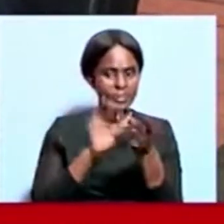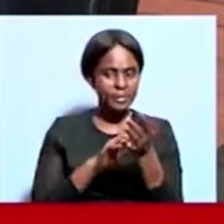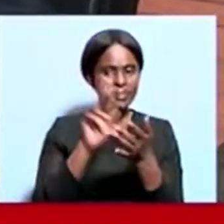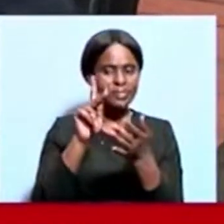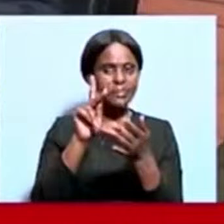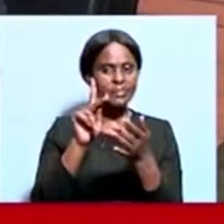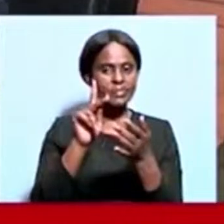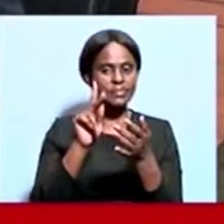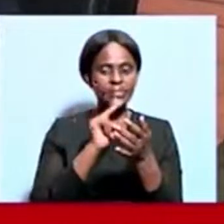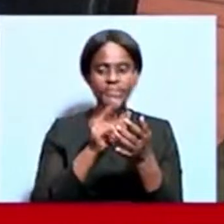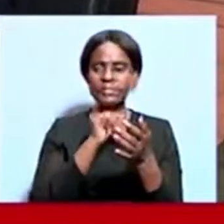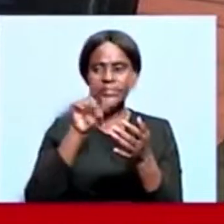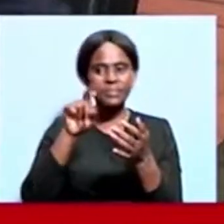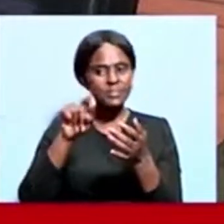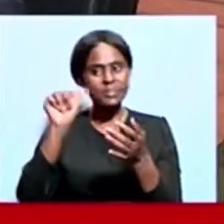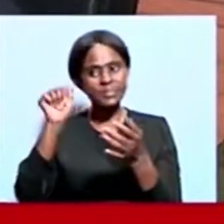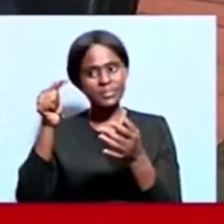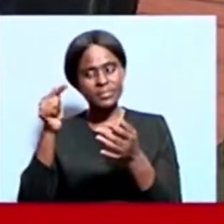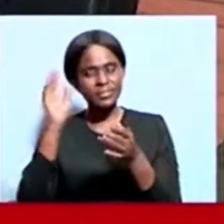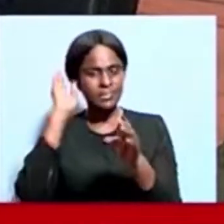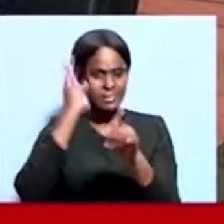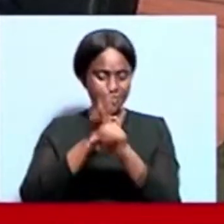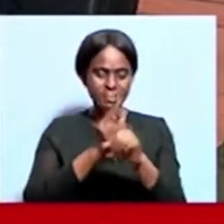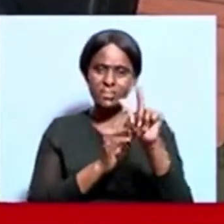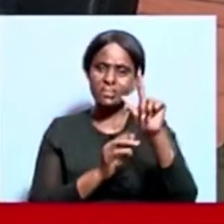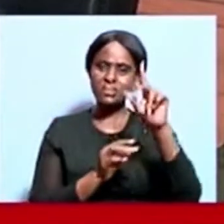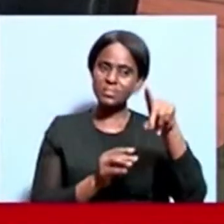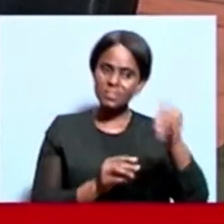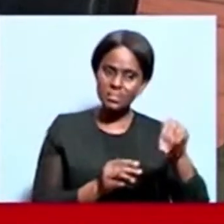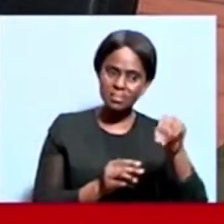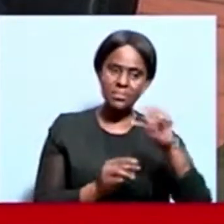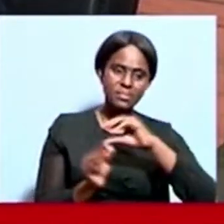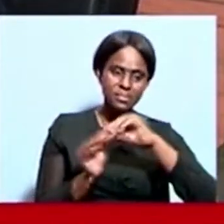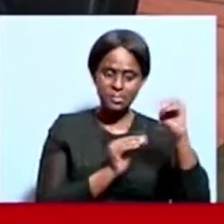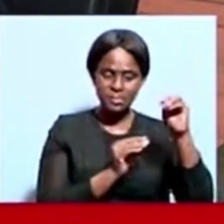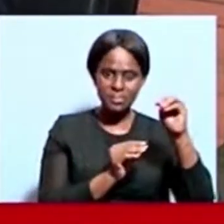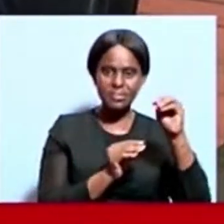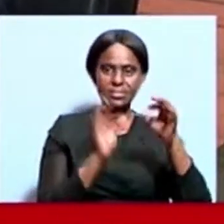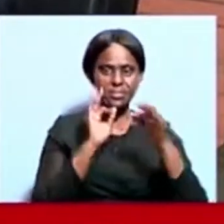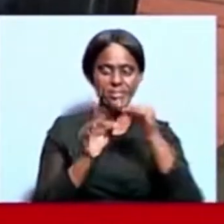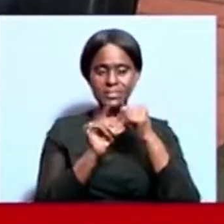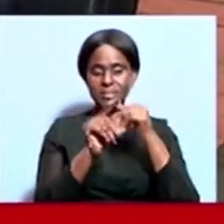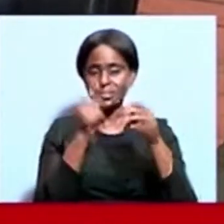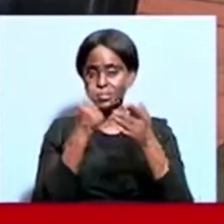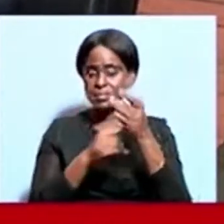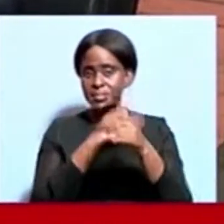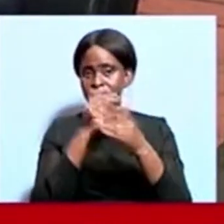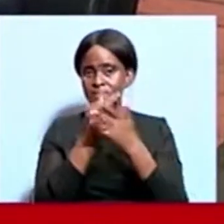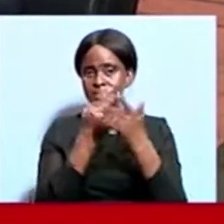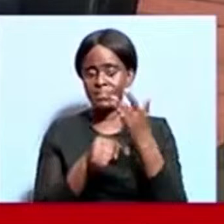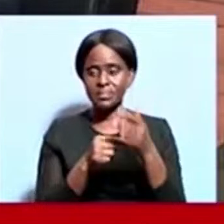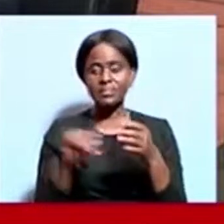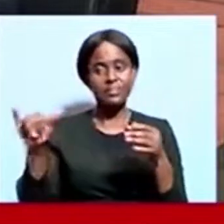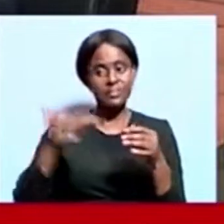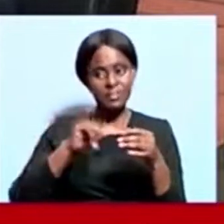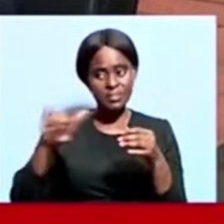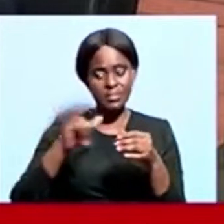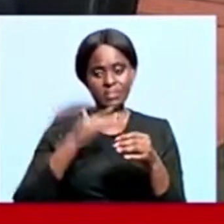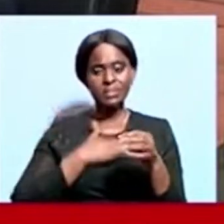kwacha. We don't need Attorney General. Straight, LPO, and we move. If this is the standard, as my friend has